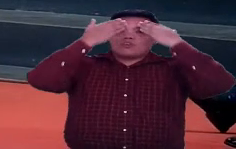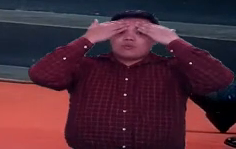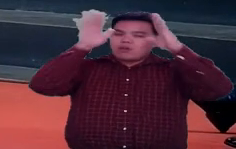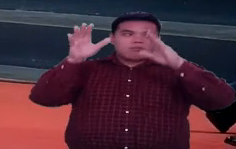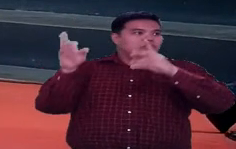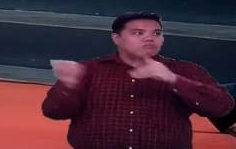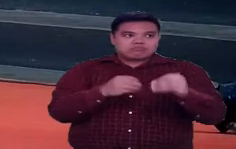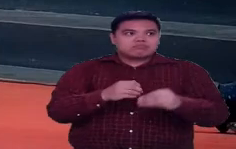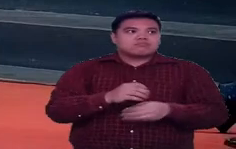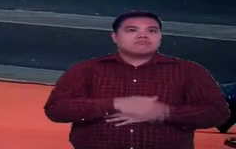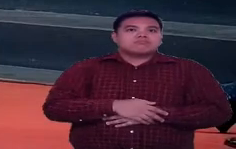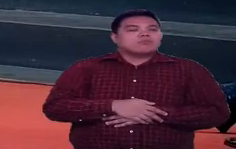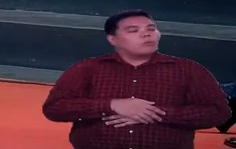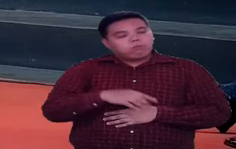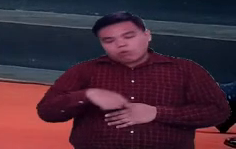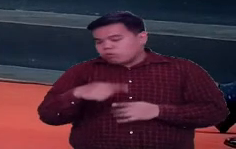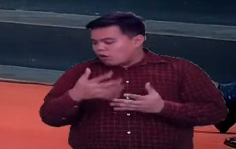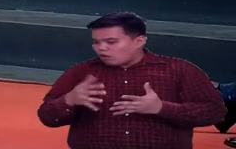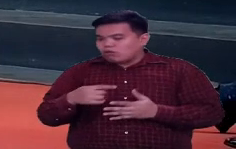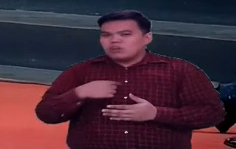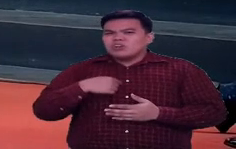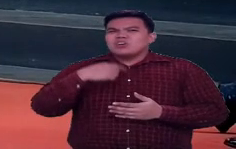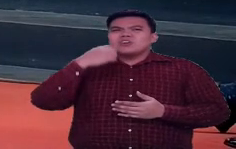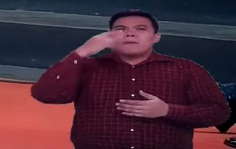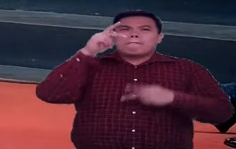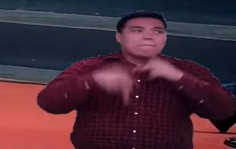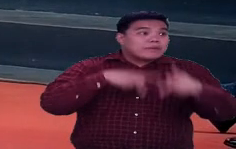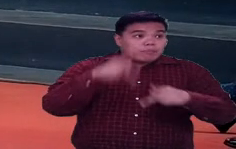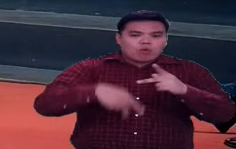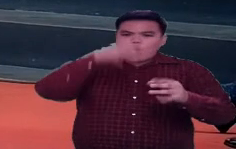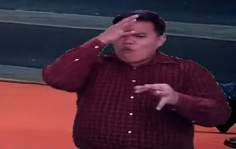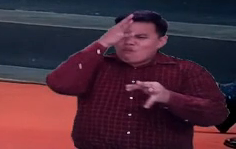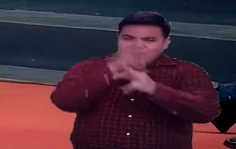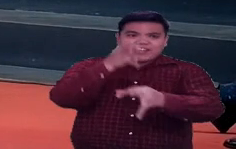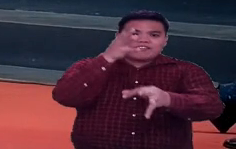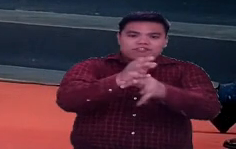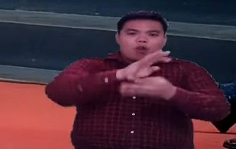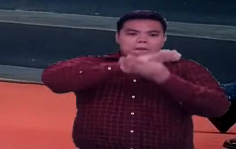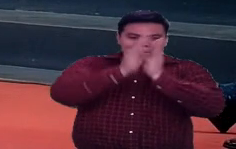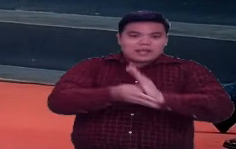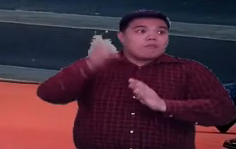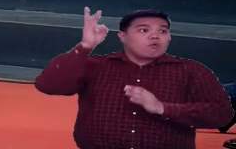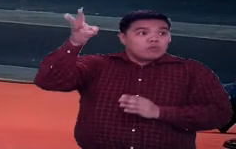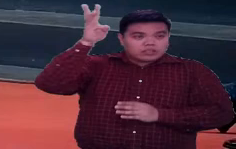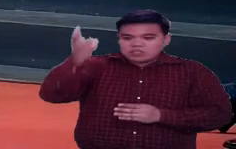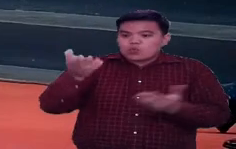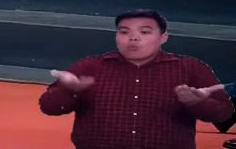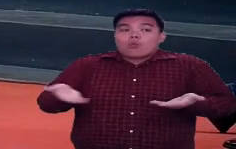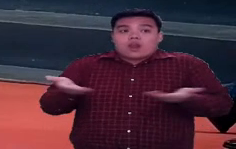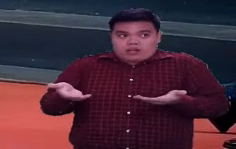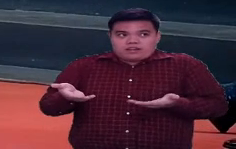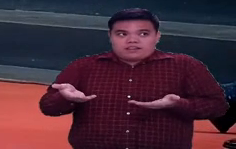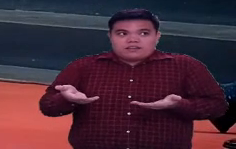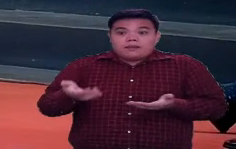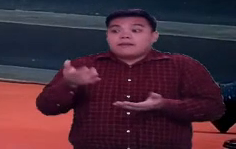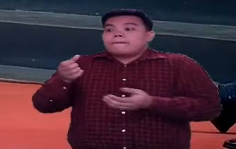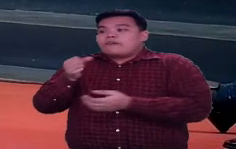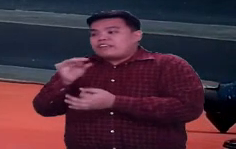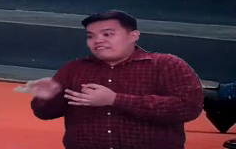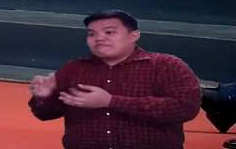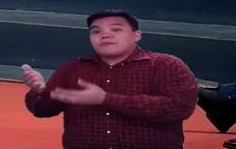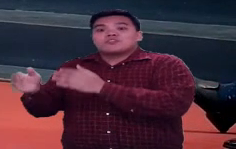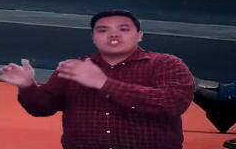know? And it's because people are faithful to be a witness where they are, even in